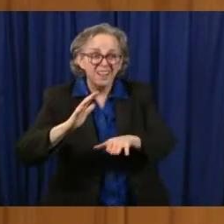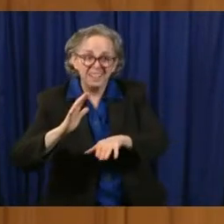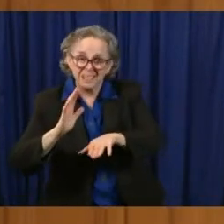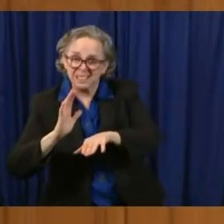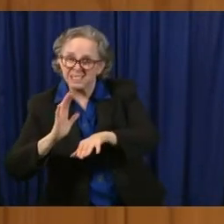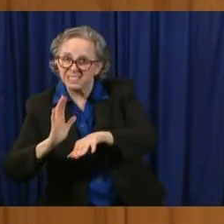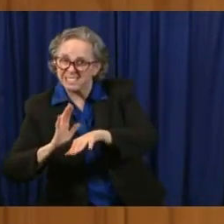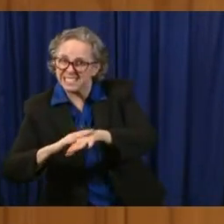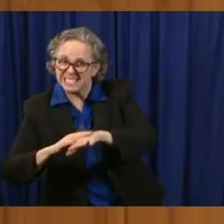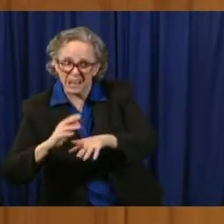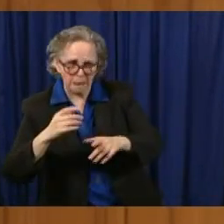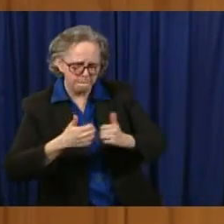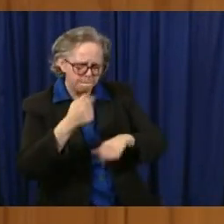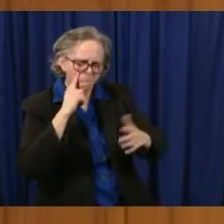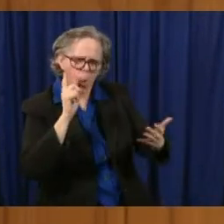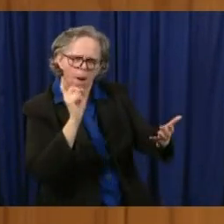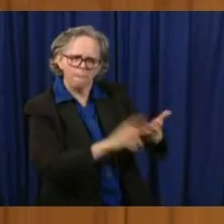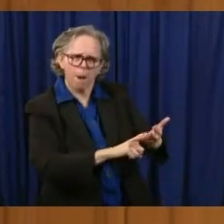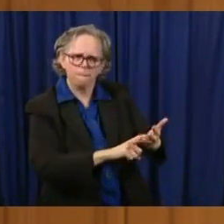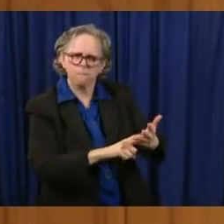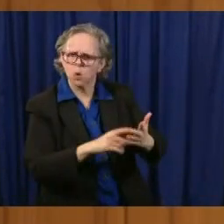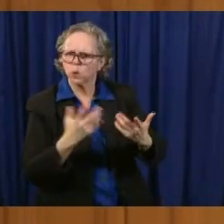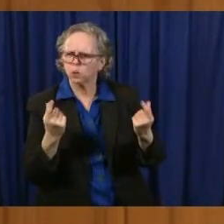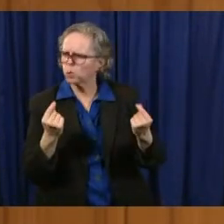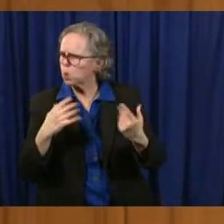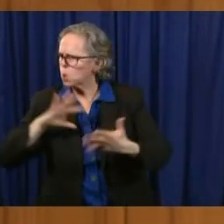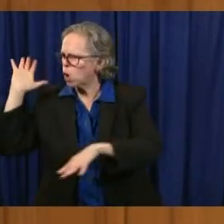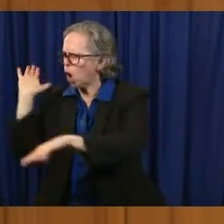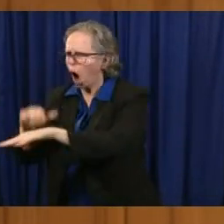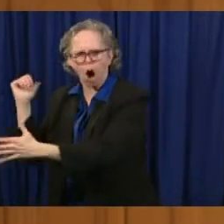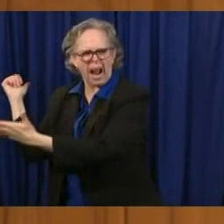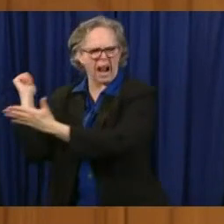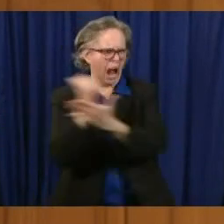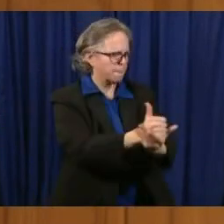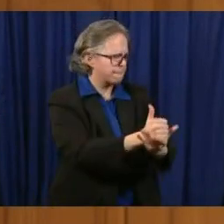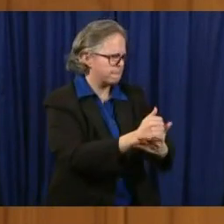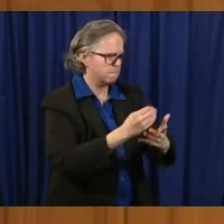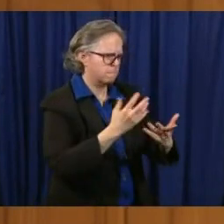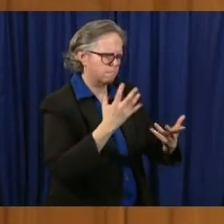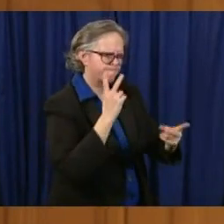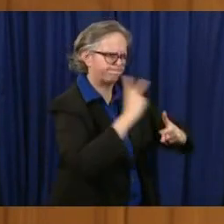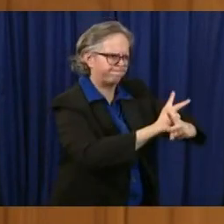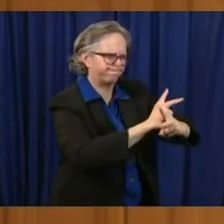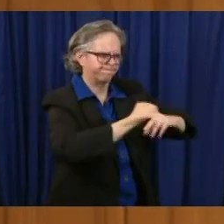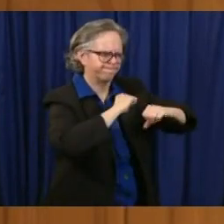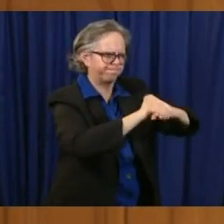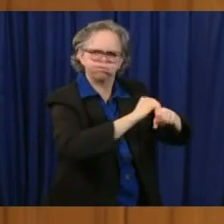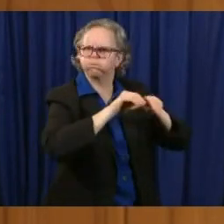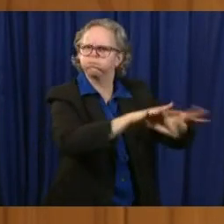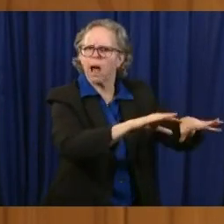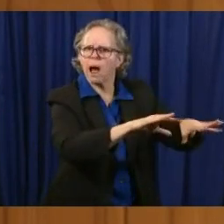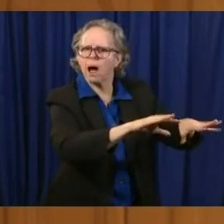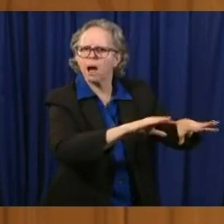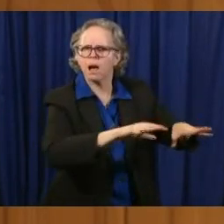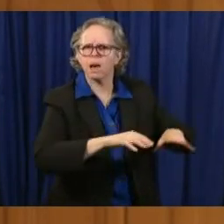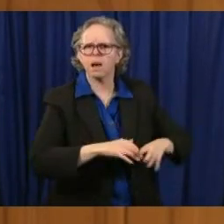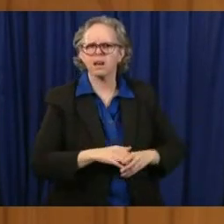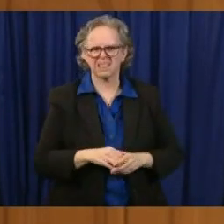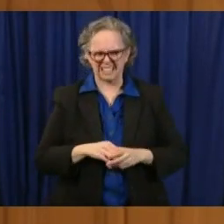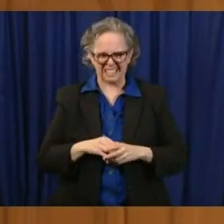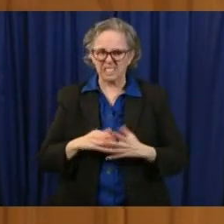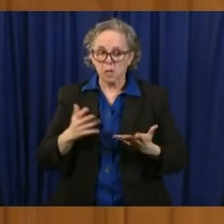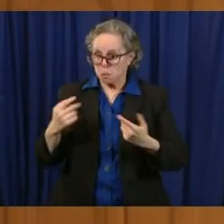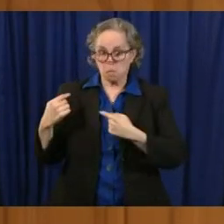And these facilities are working very tightly with all our hospitals as well. So these are new partnerships that have been formed. People are